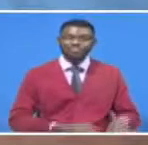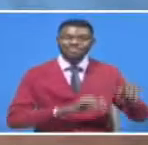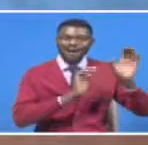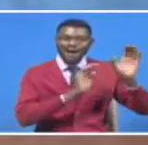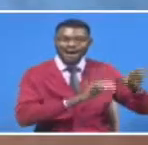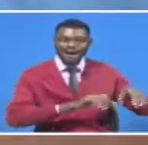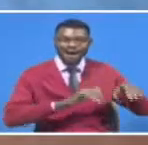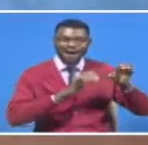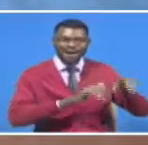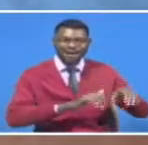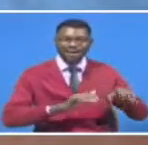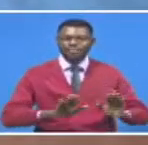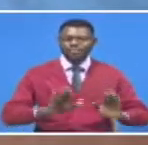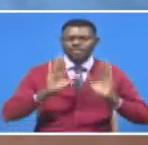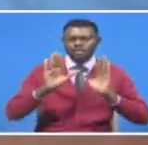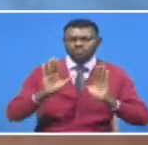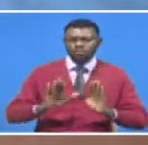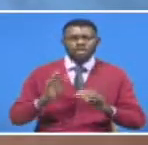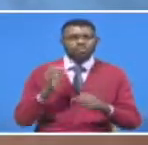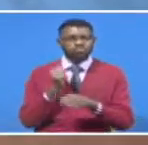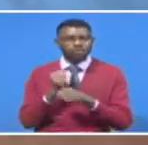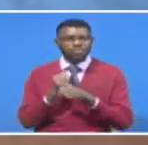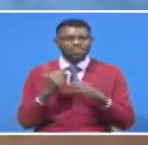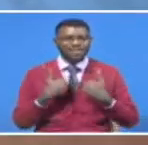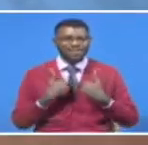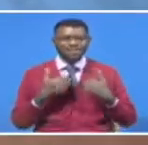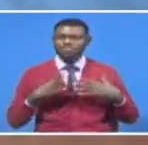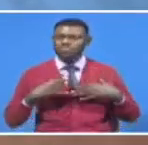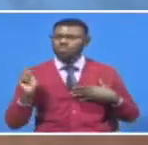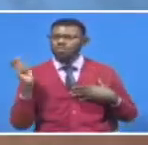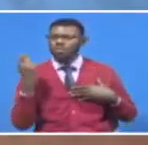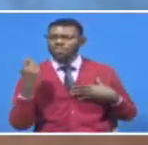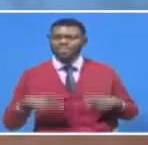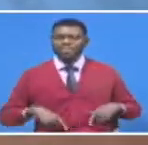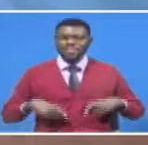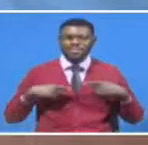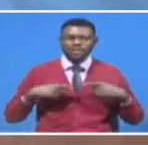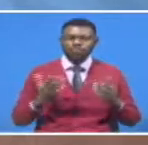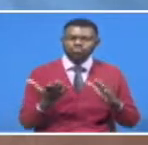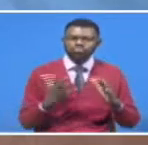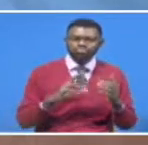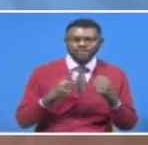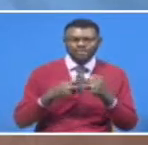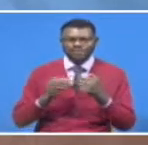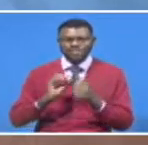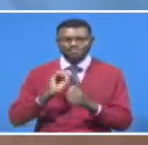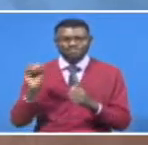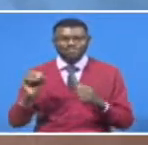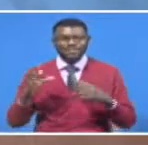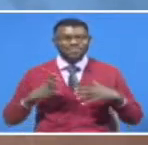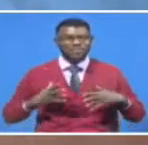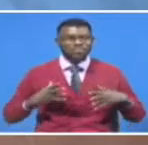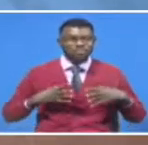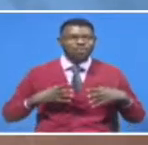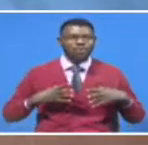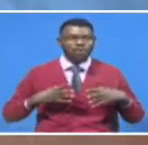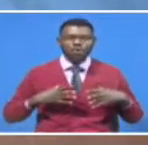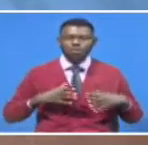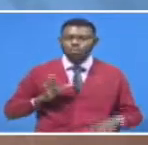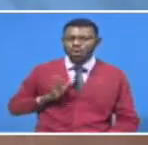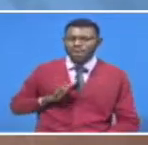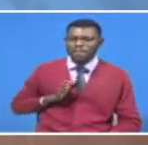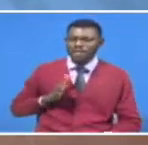Culture plays a pivotal role in the lives of most Kenyans, with close to 70% of the population, mainly